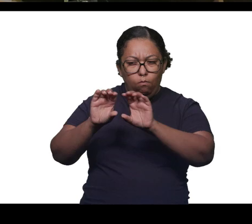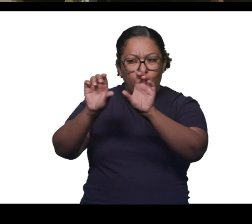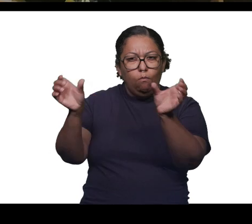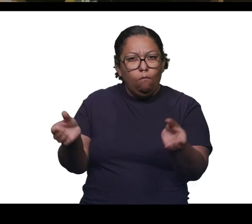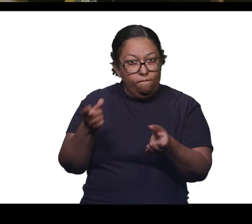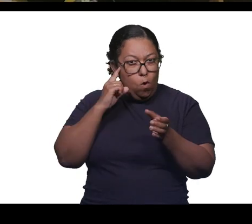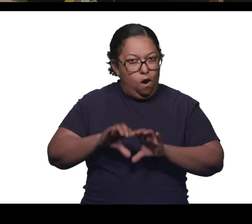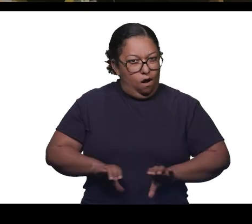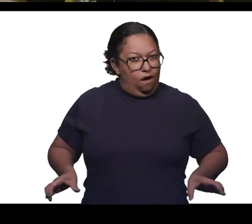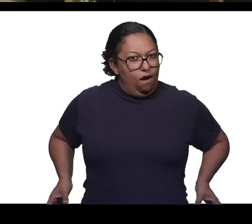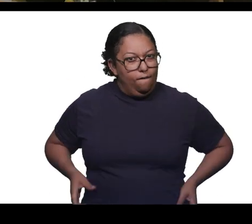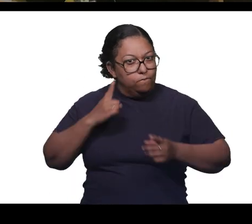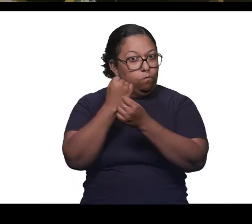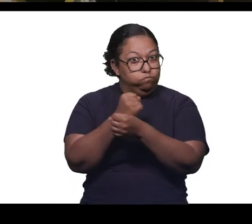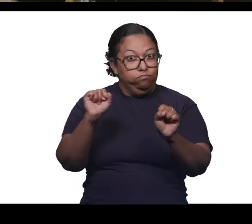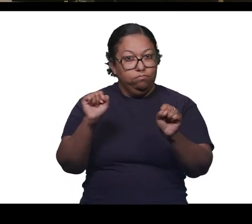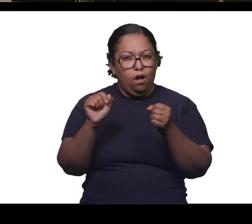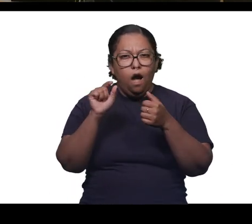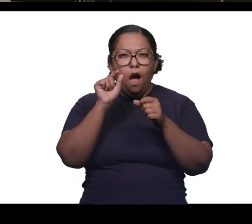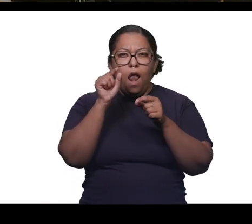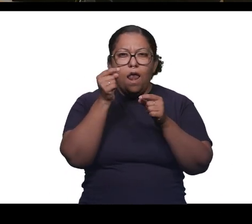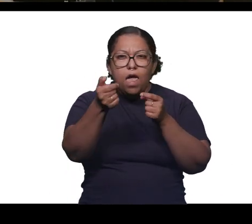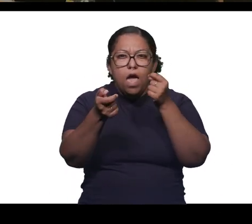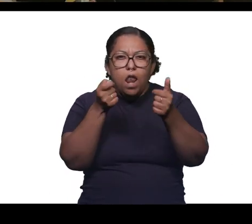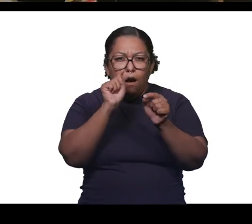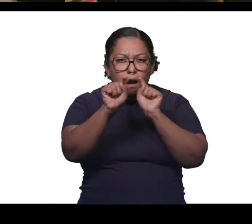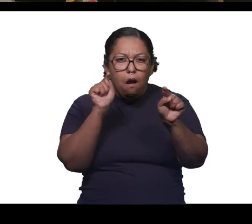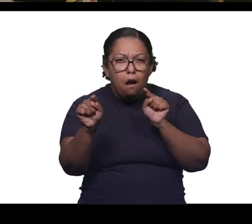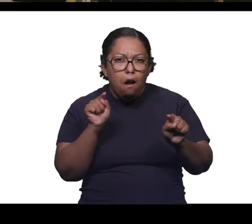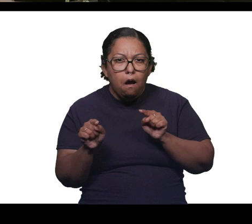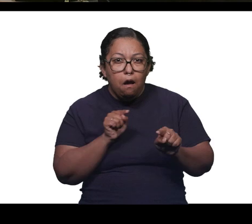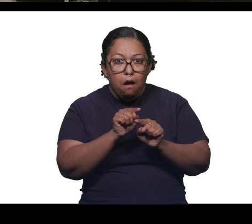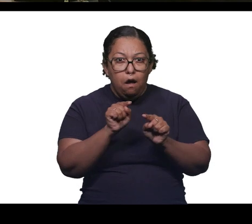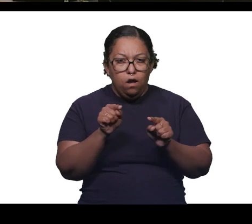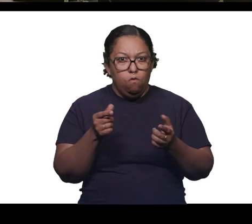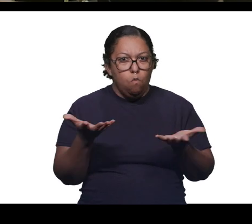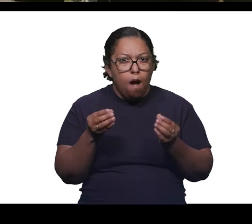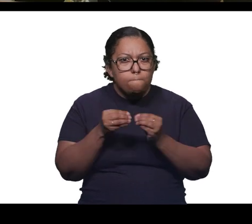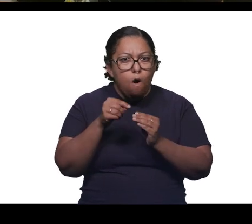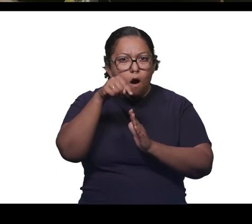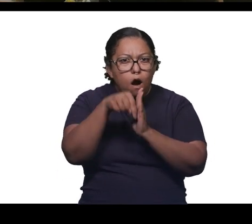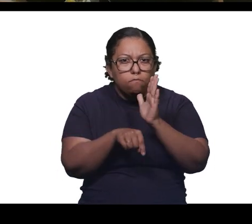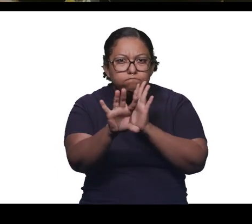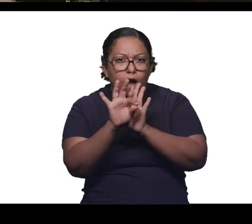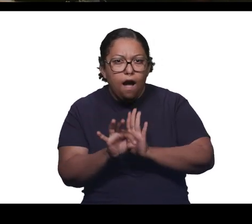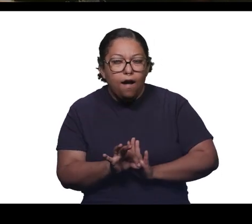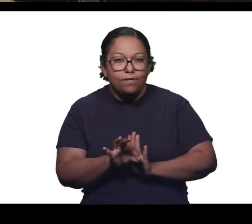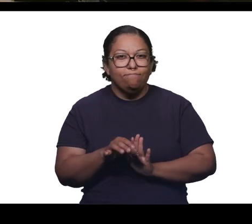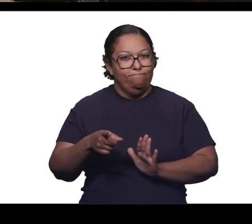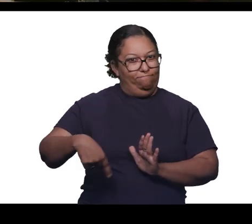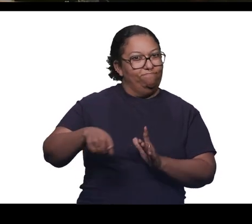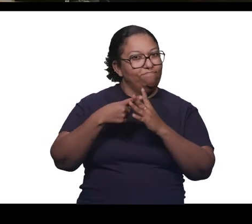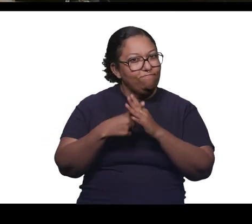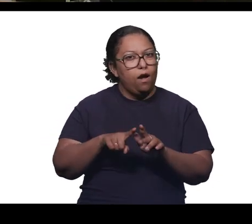little things that they're pointing out. What more can we find? They start to ask questions. Maybe there's statements that they